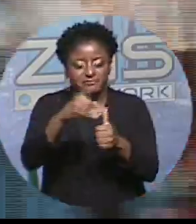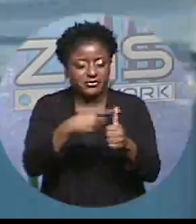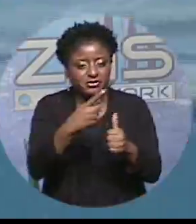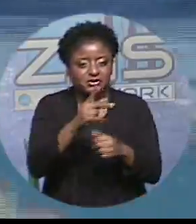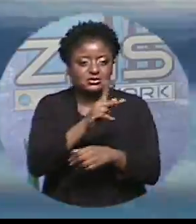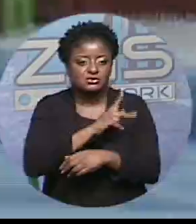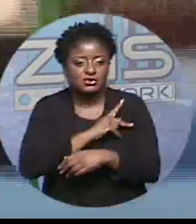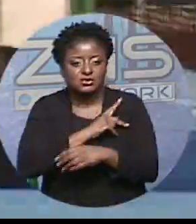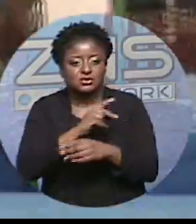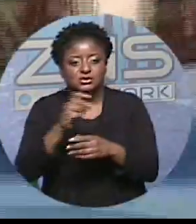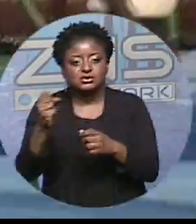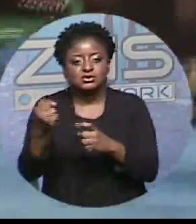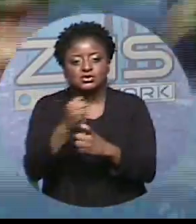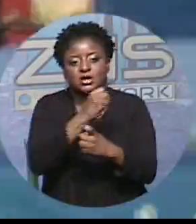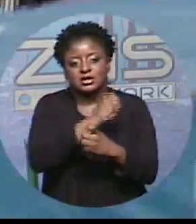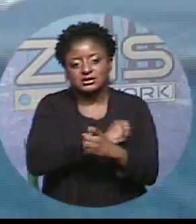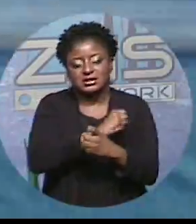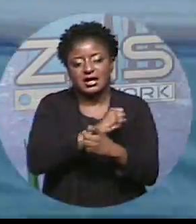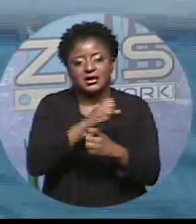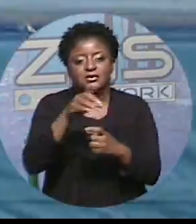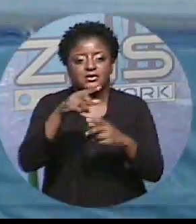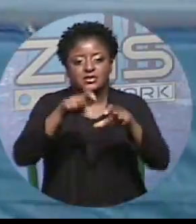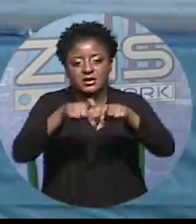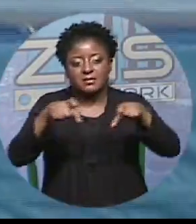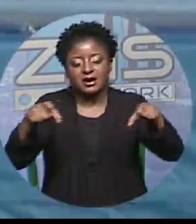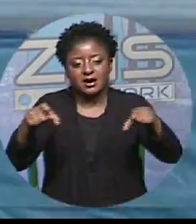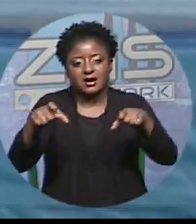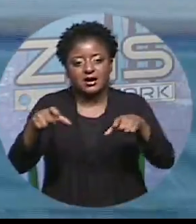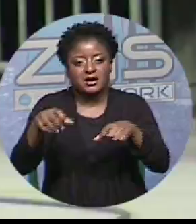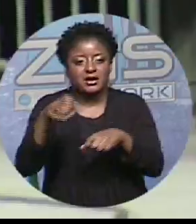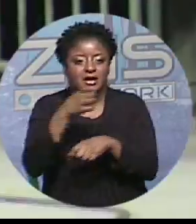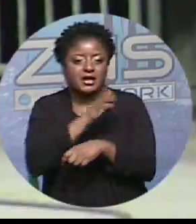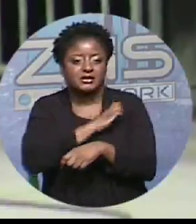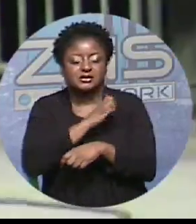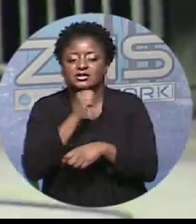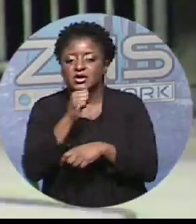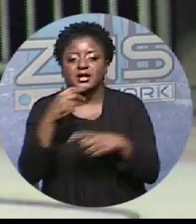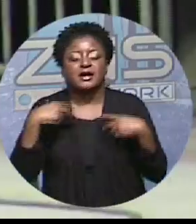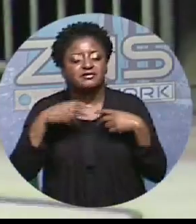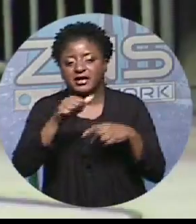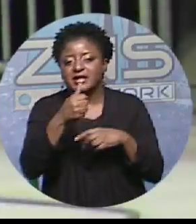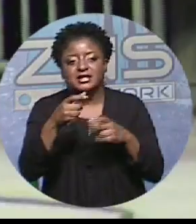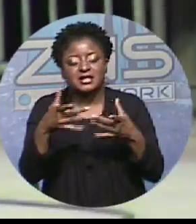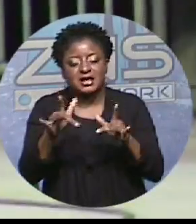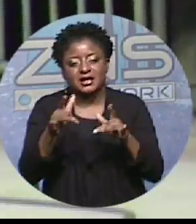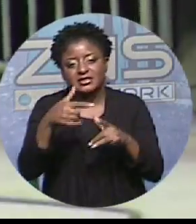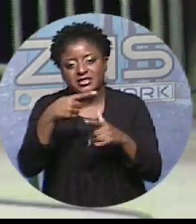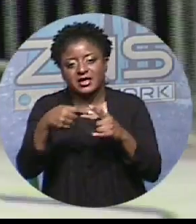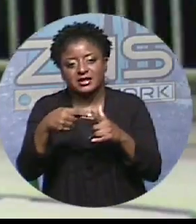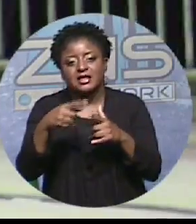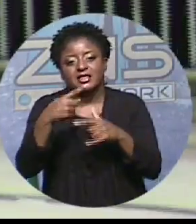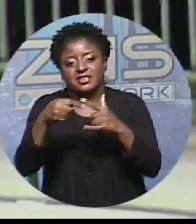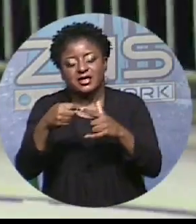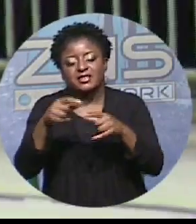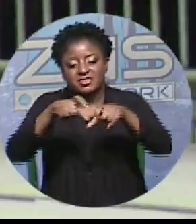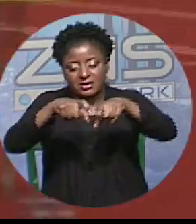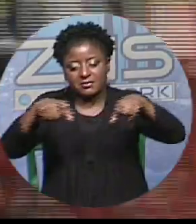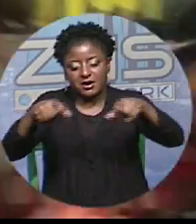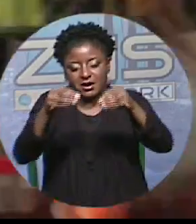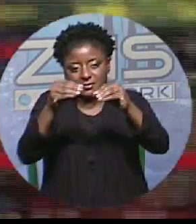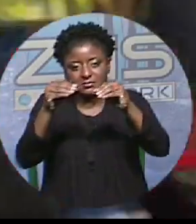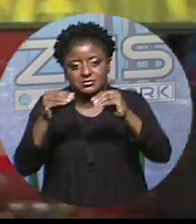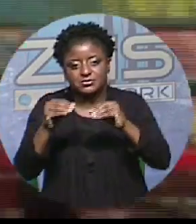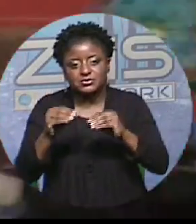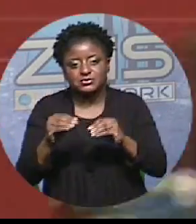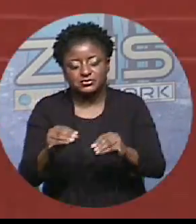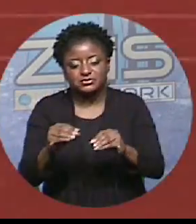at 2.08 meters. Etienne didn't have any luck at that height either, so the bar moved down to 2.07 meters.